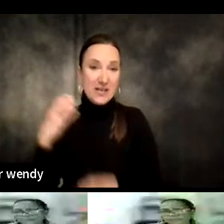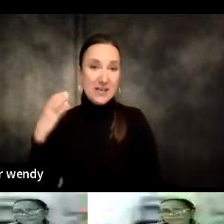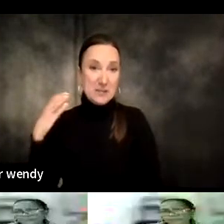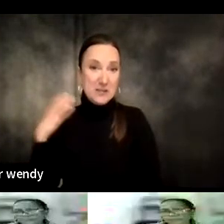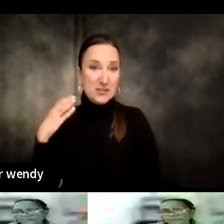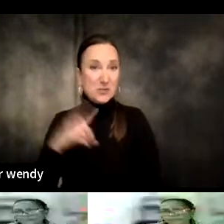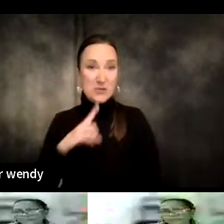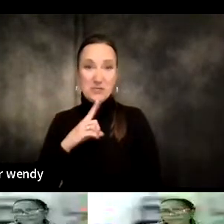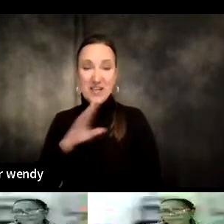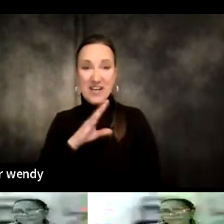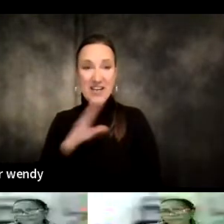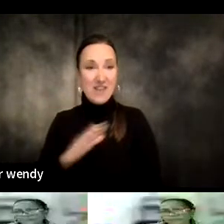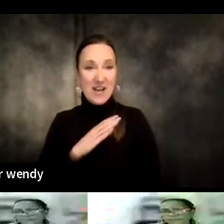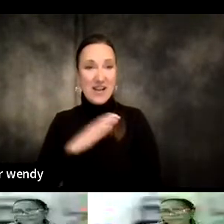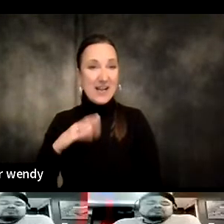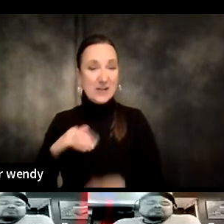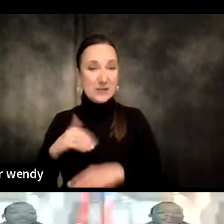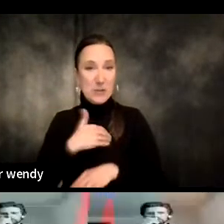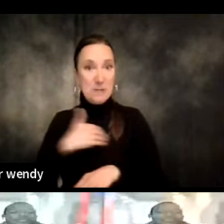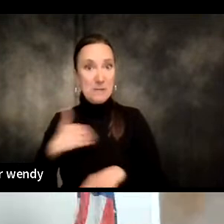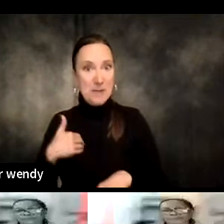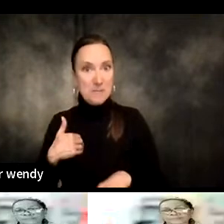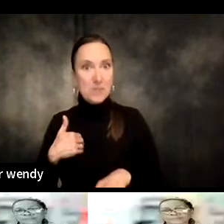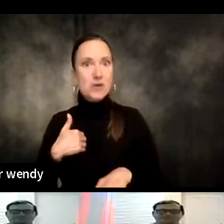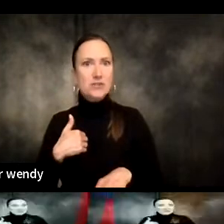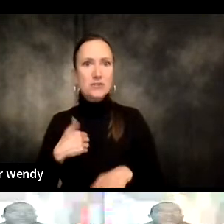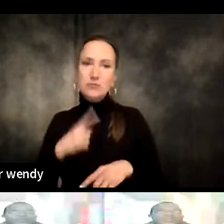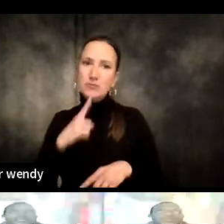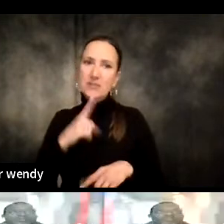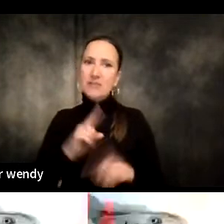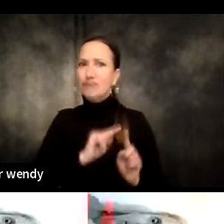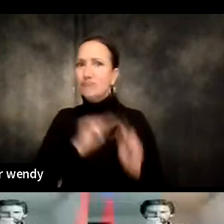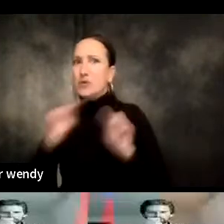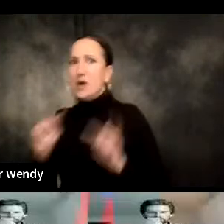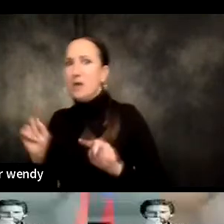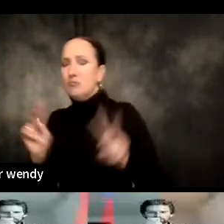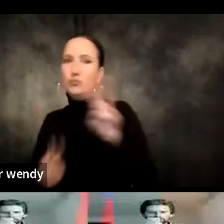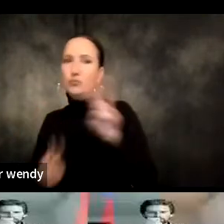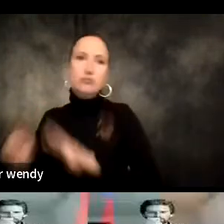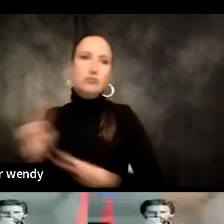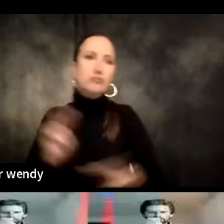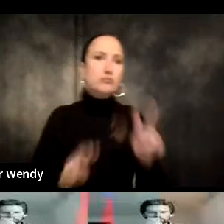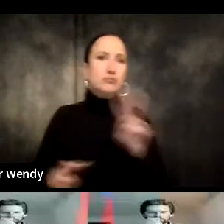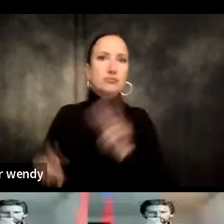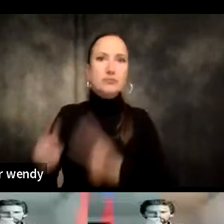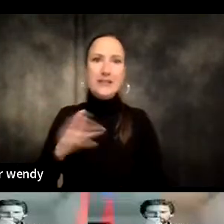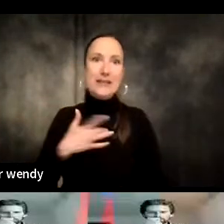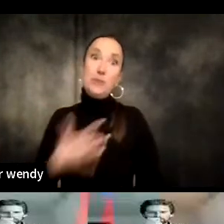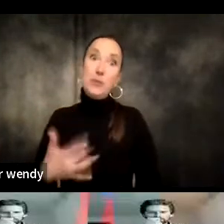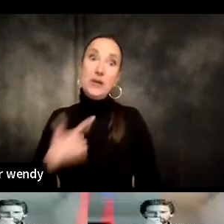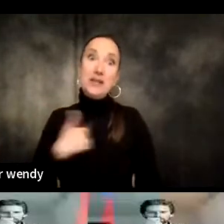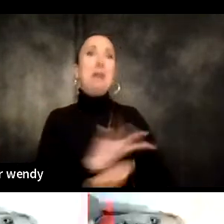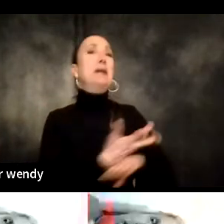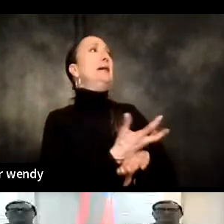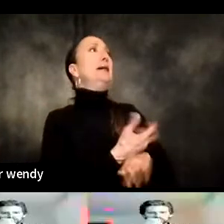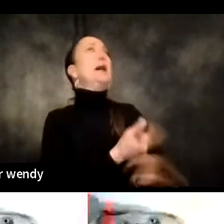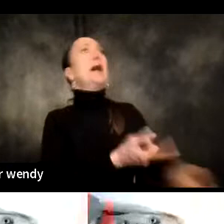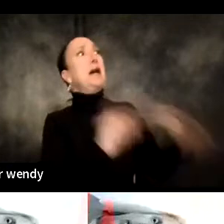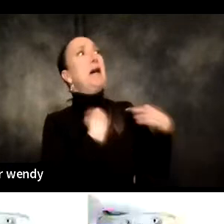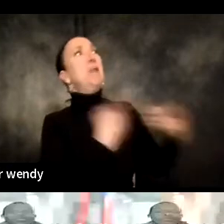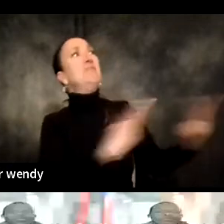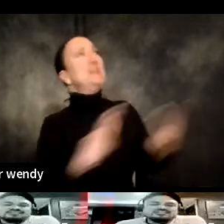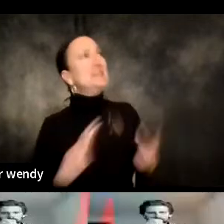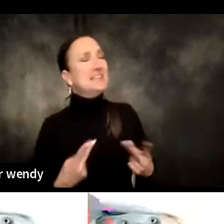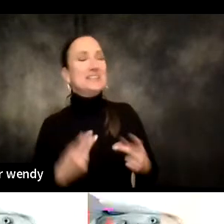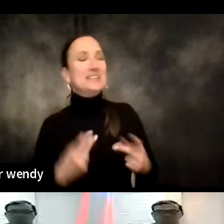had a council member come out of their own way to do this. Usually it's us begging them to come. So